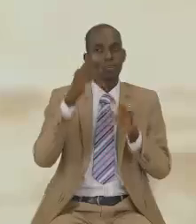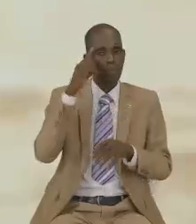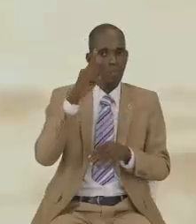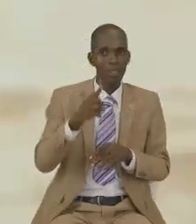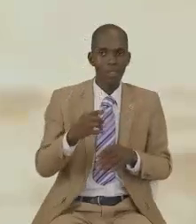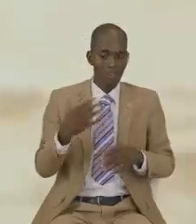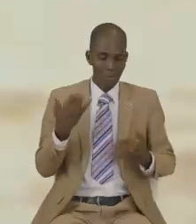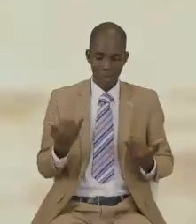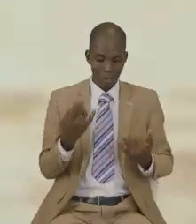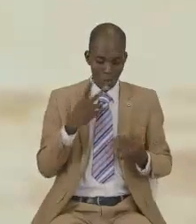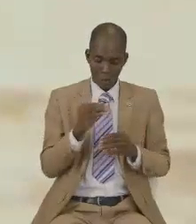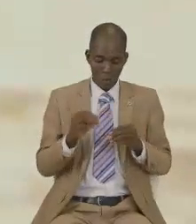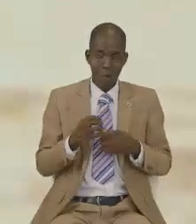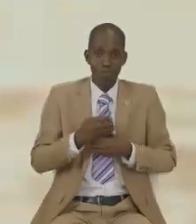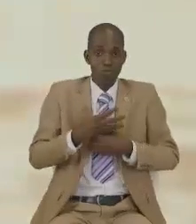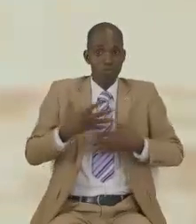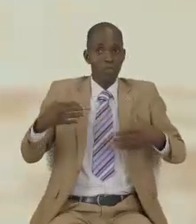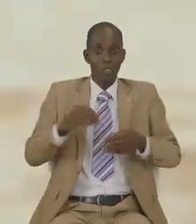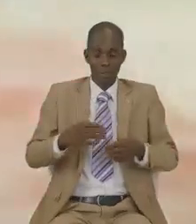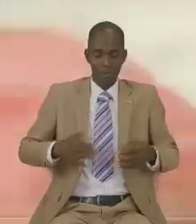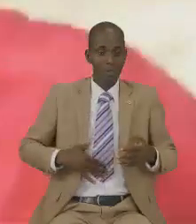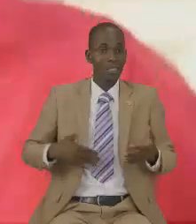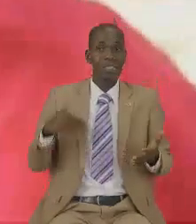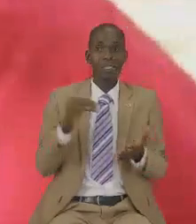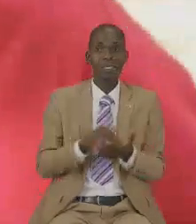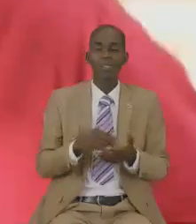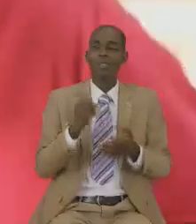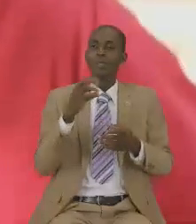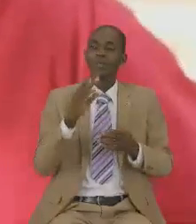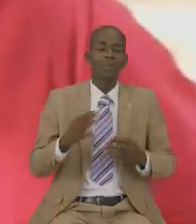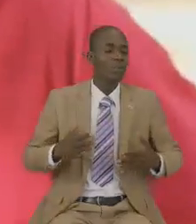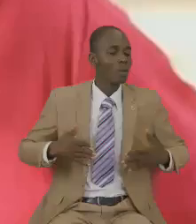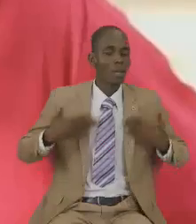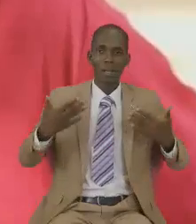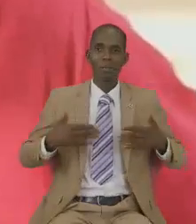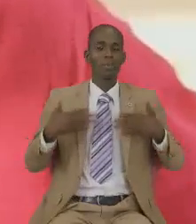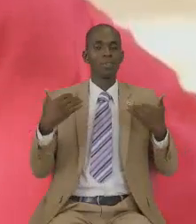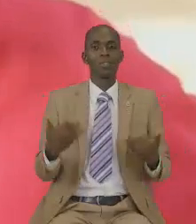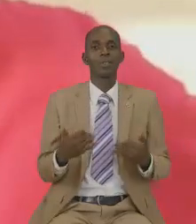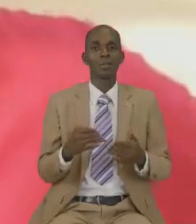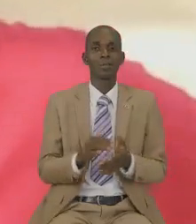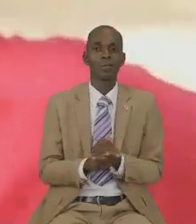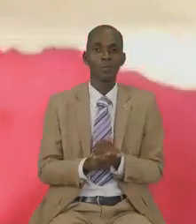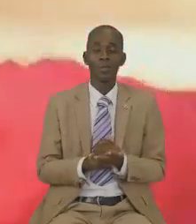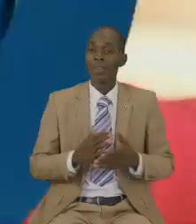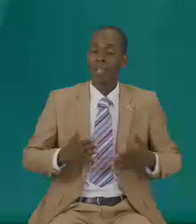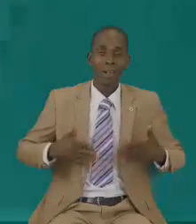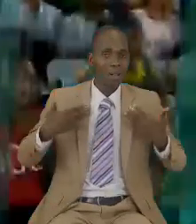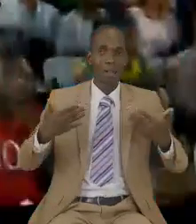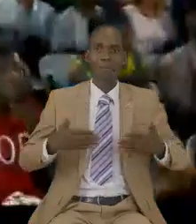swelling, no emission of fluid again. I am so, so happy. Happy.